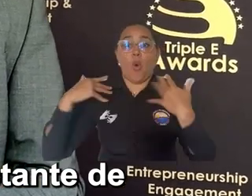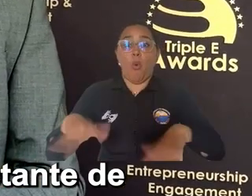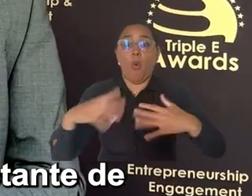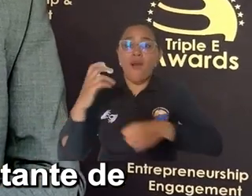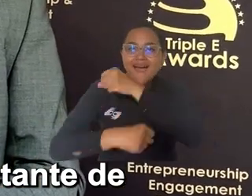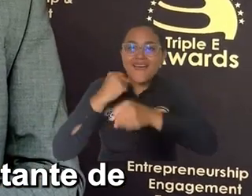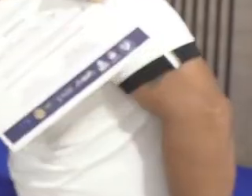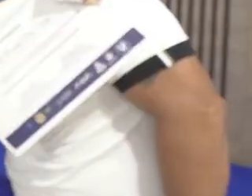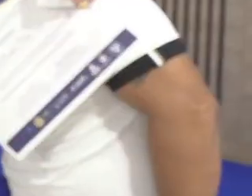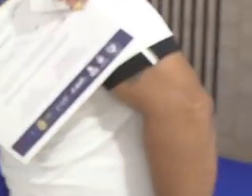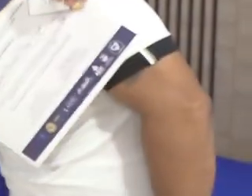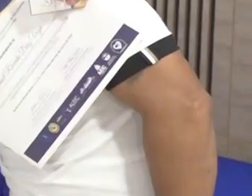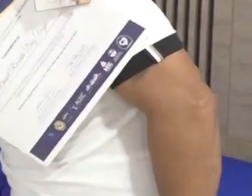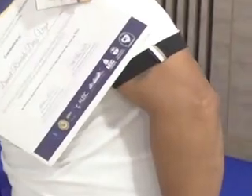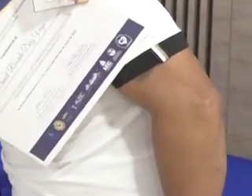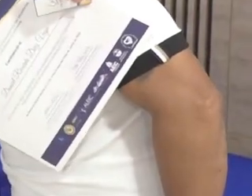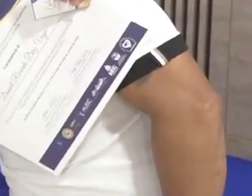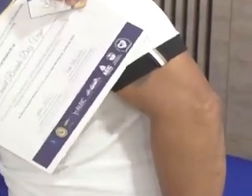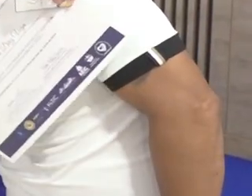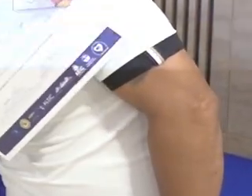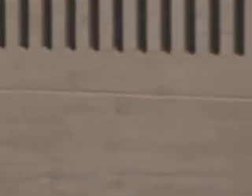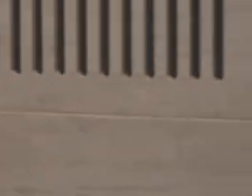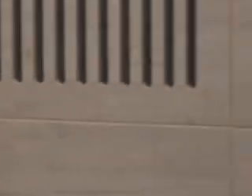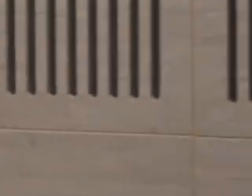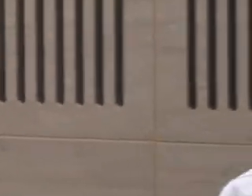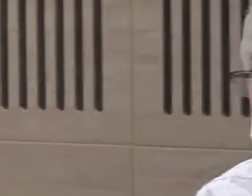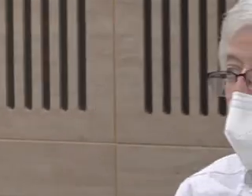in the Americas.